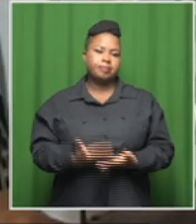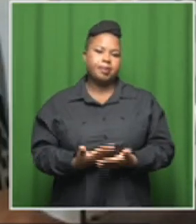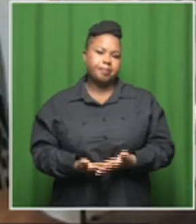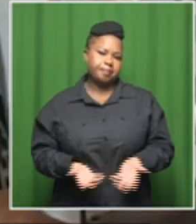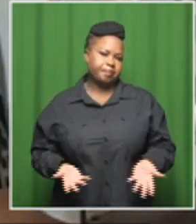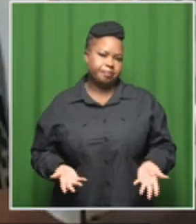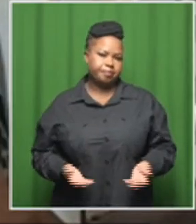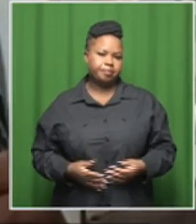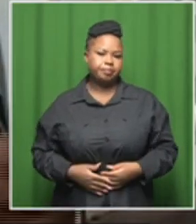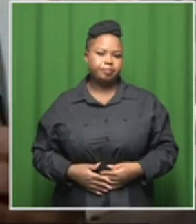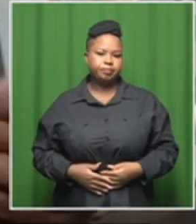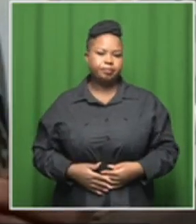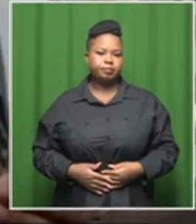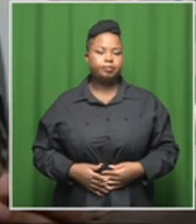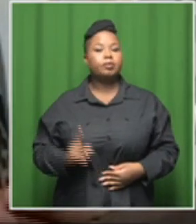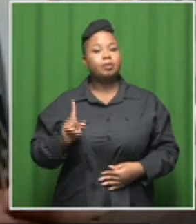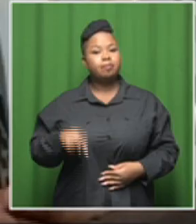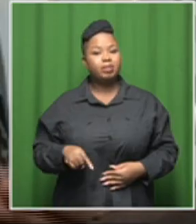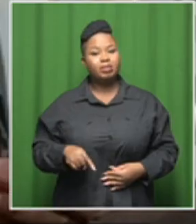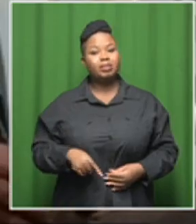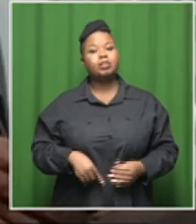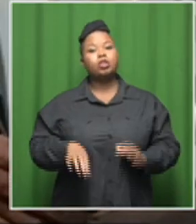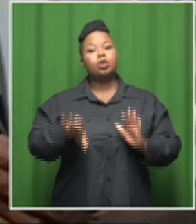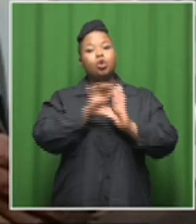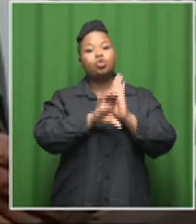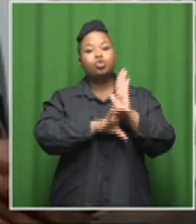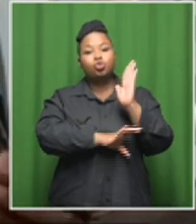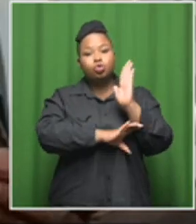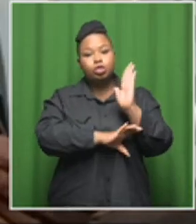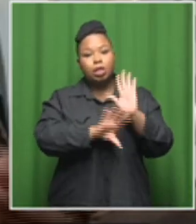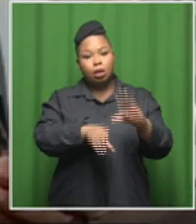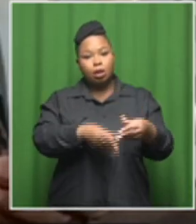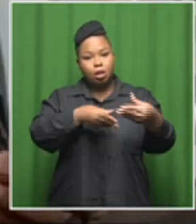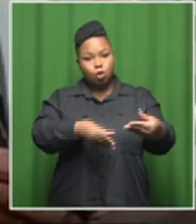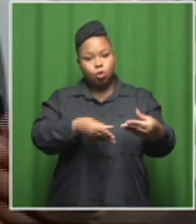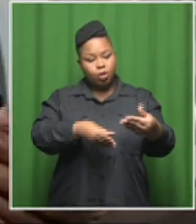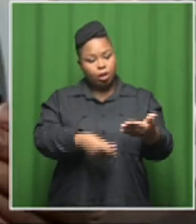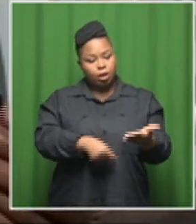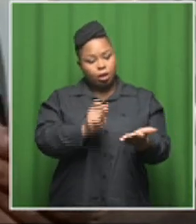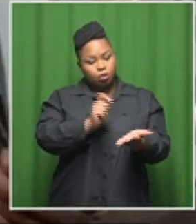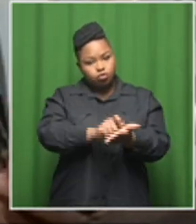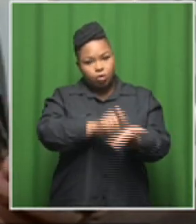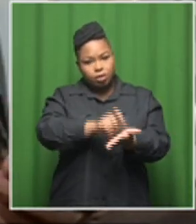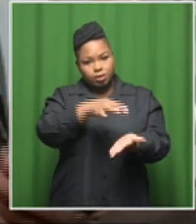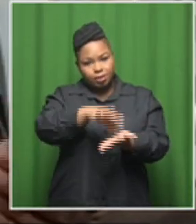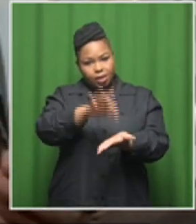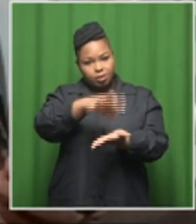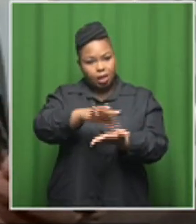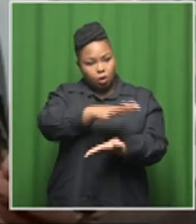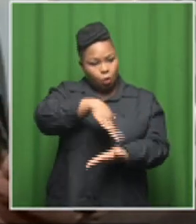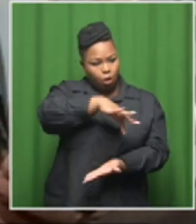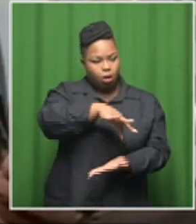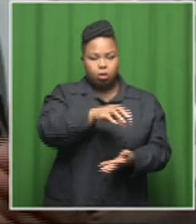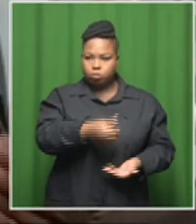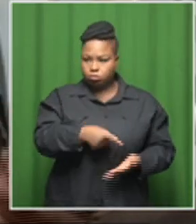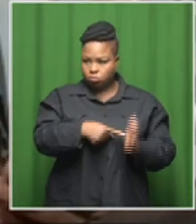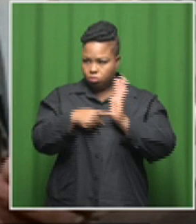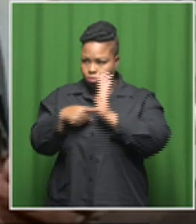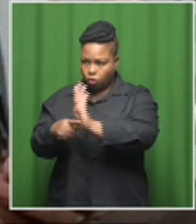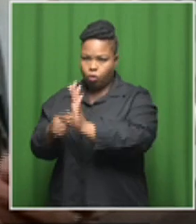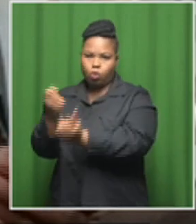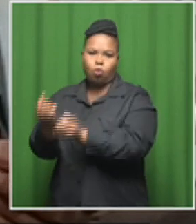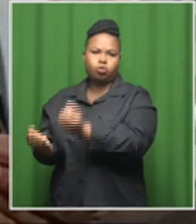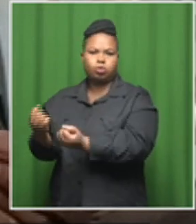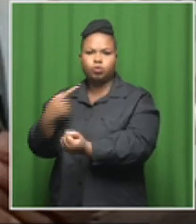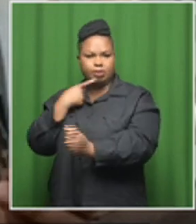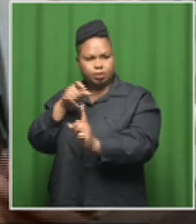system. So they need to produce a constitution to show that this member transgressed this act. As a